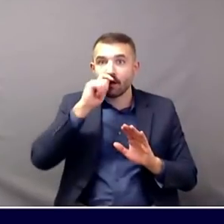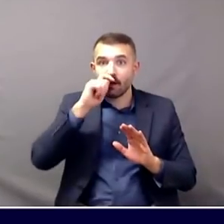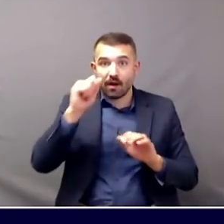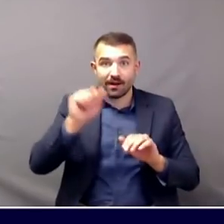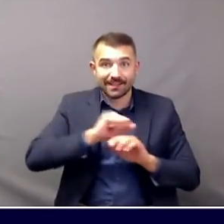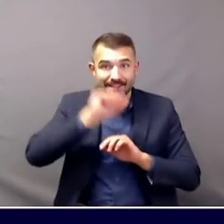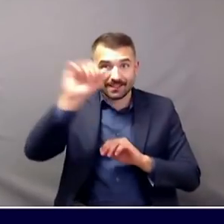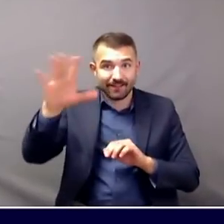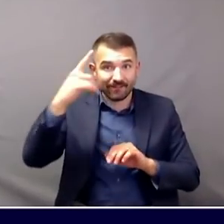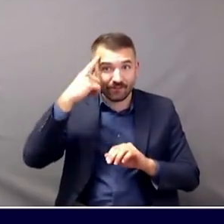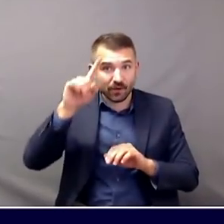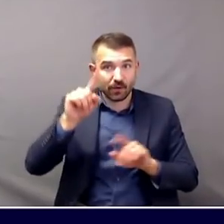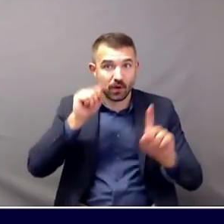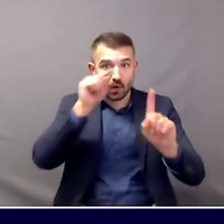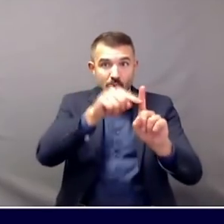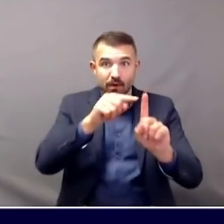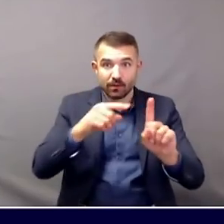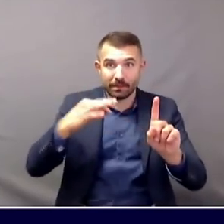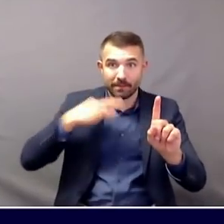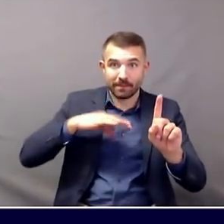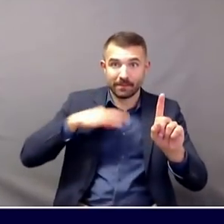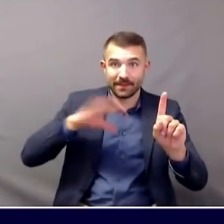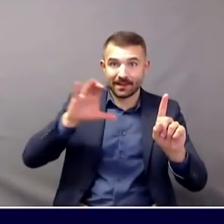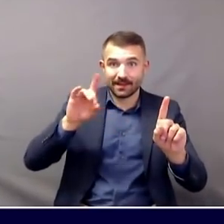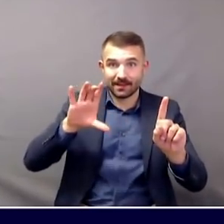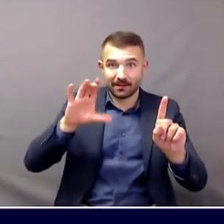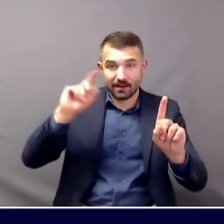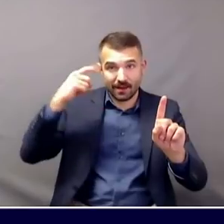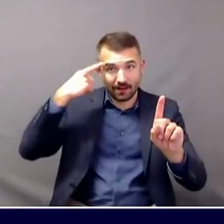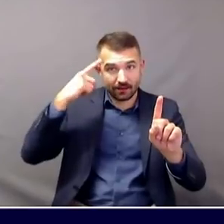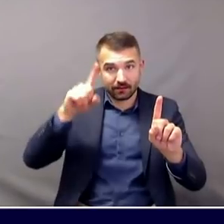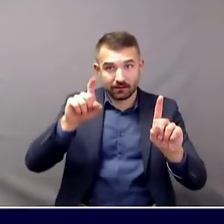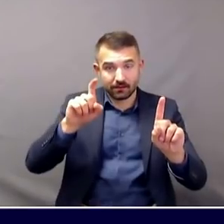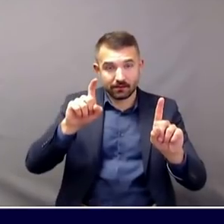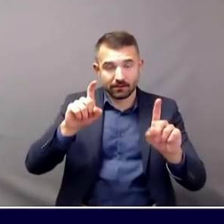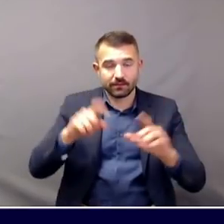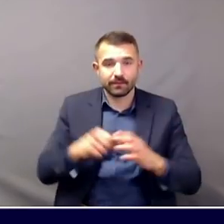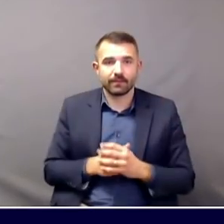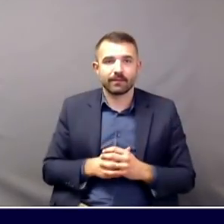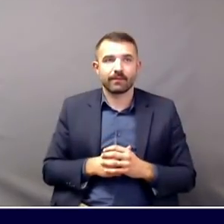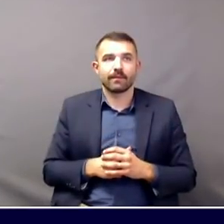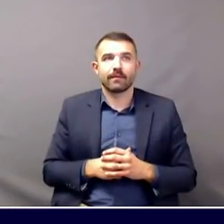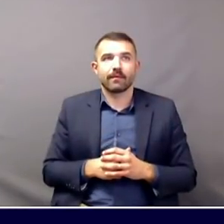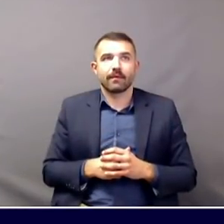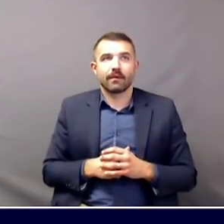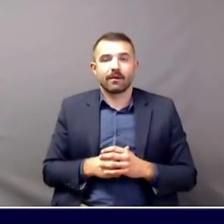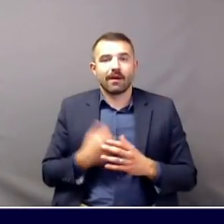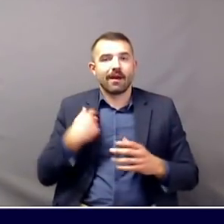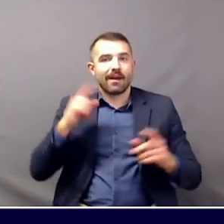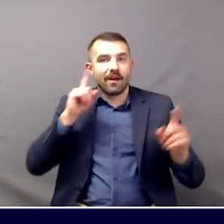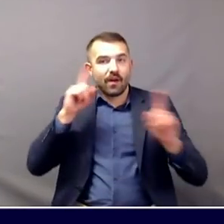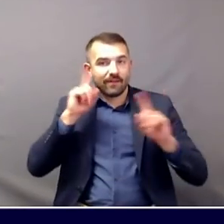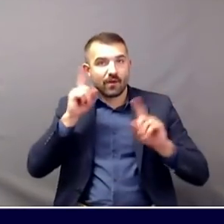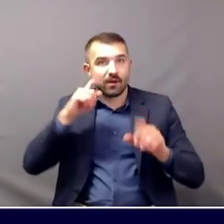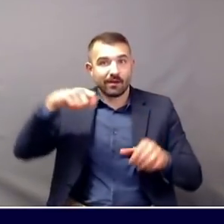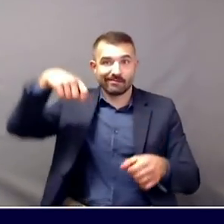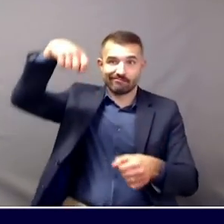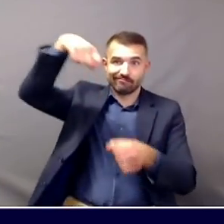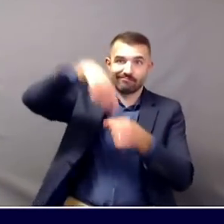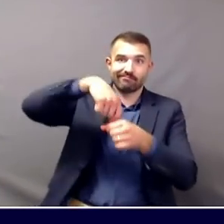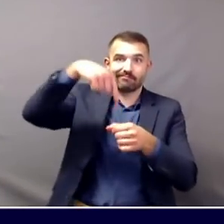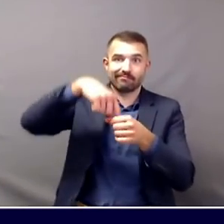As to the former question, I have heard reports that some reagents, as well as some of the materials that may